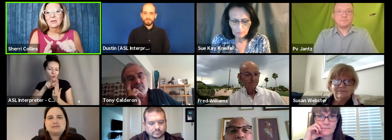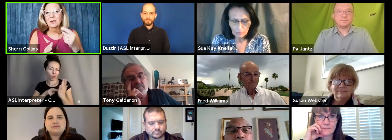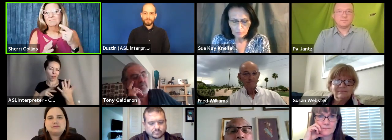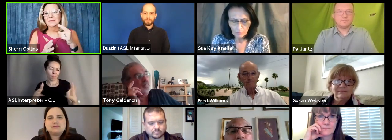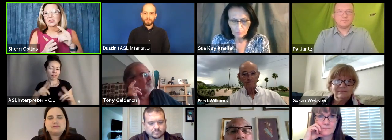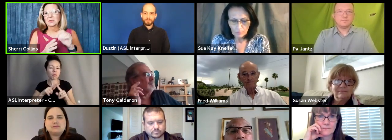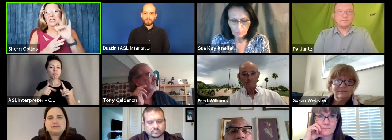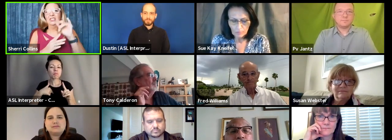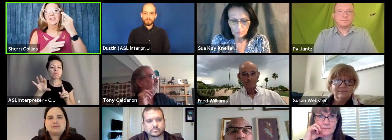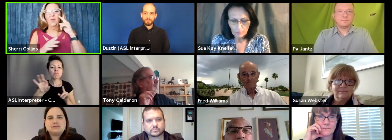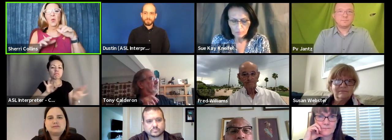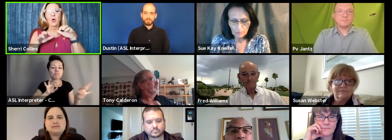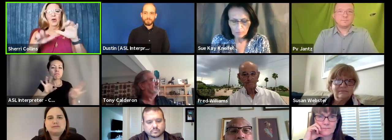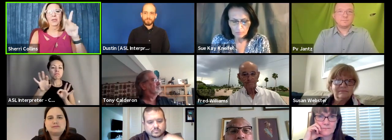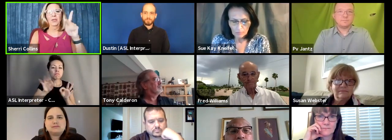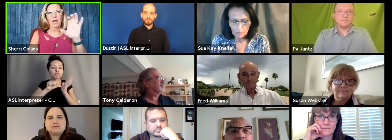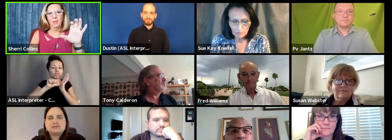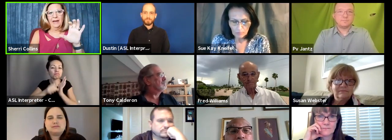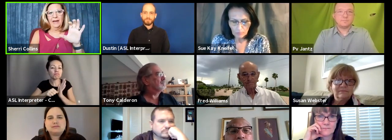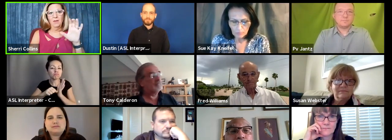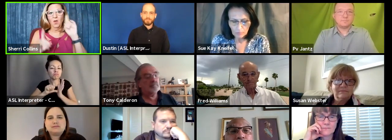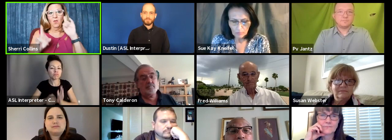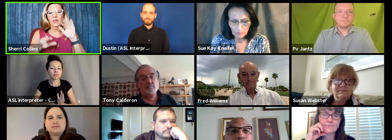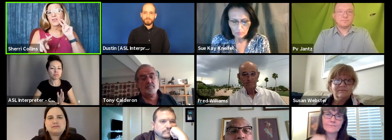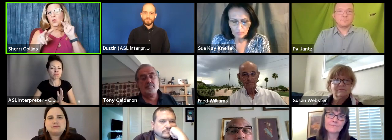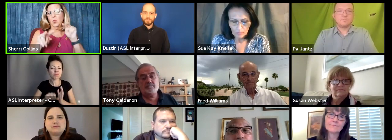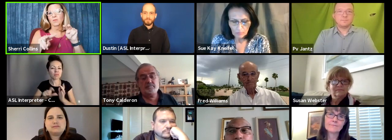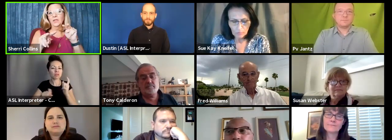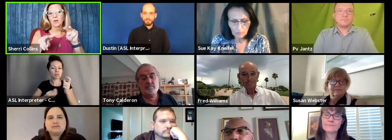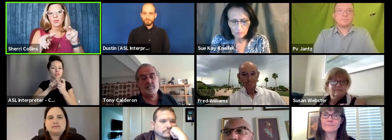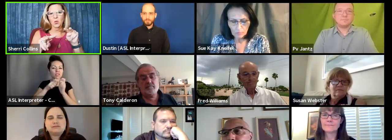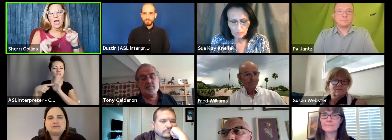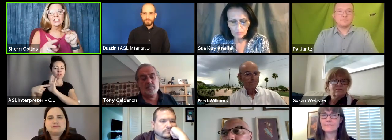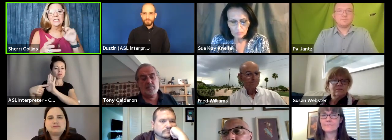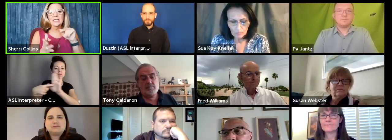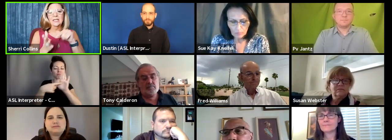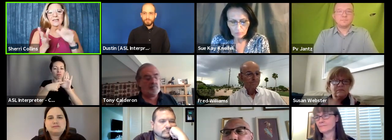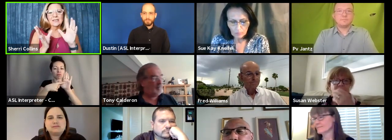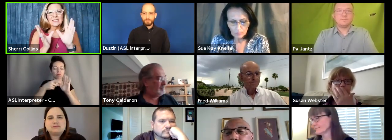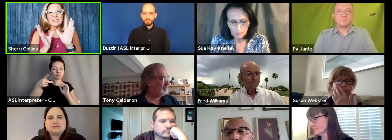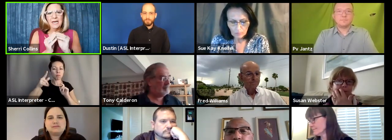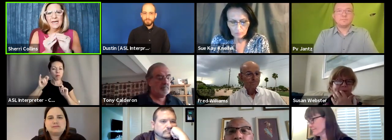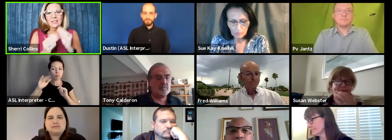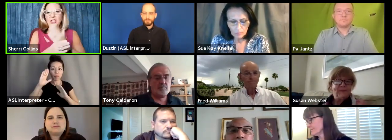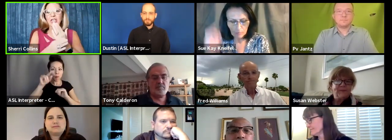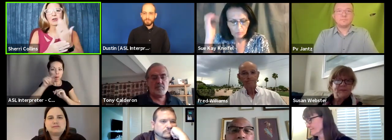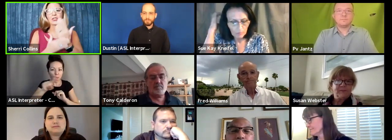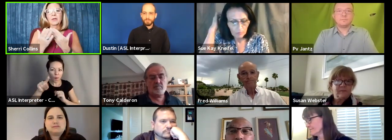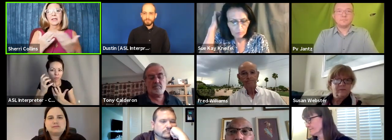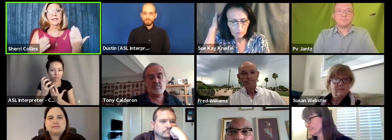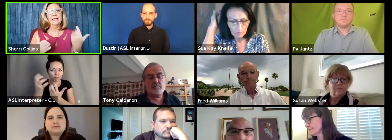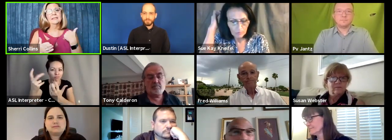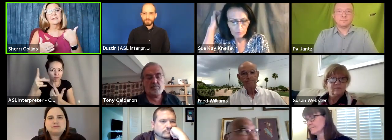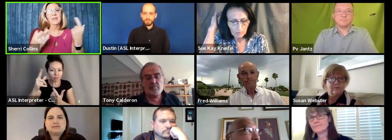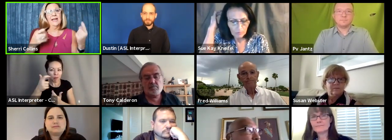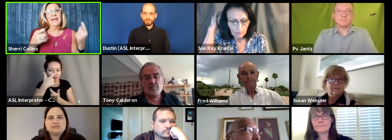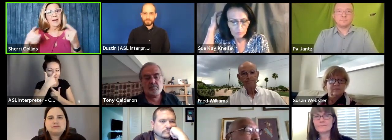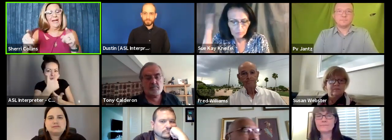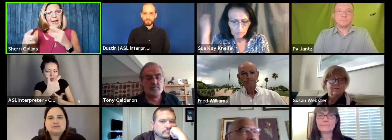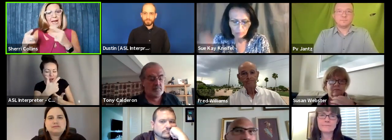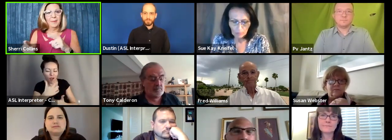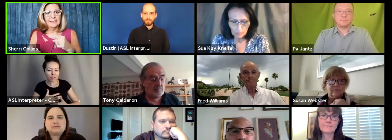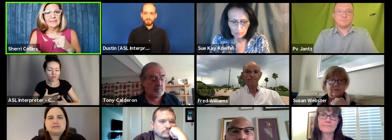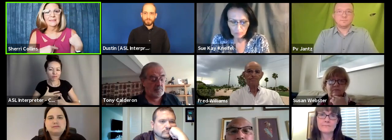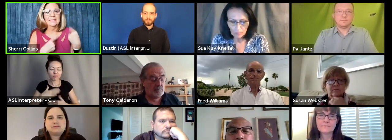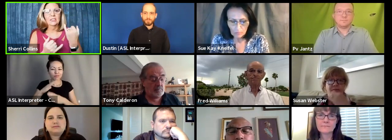highlights, especially for the public. Hopefully they're watching this meeting to share some of the things that have